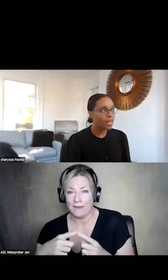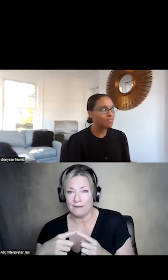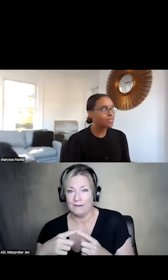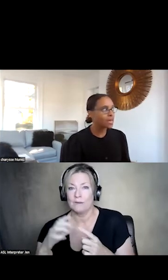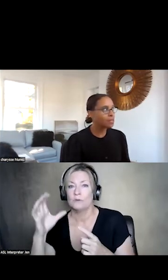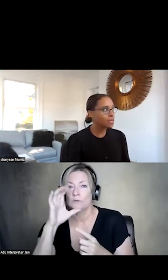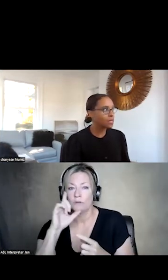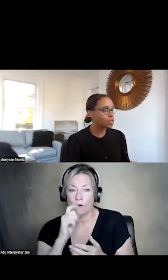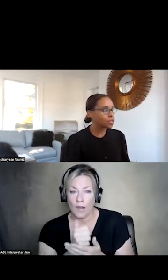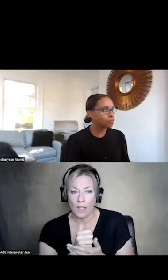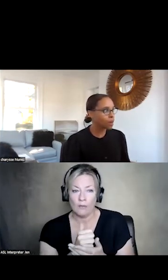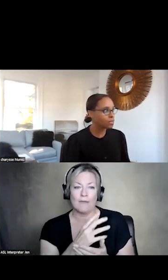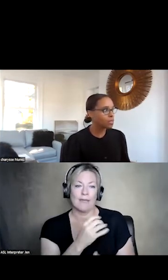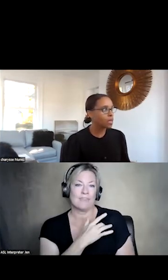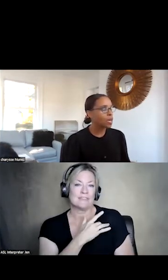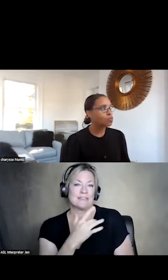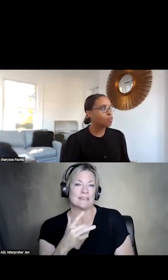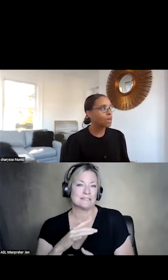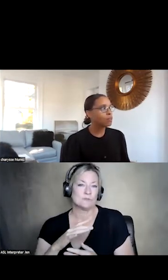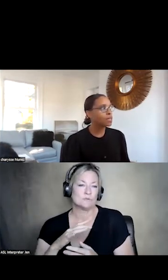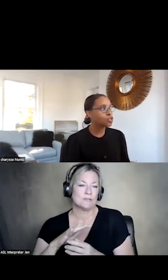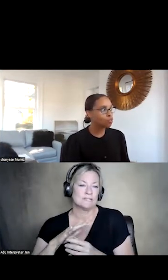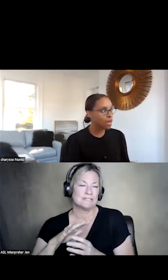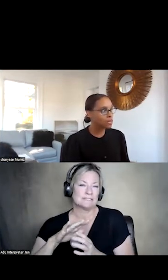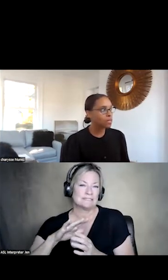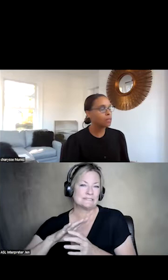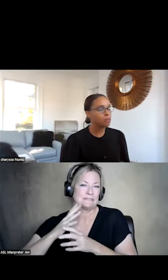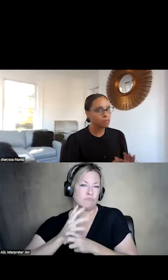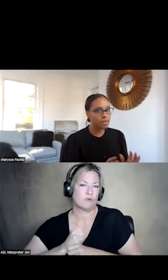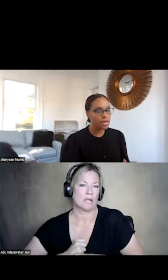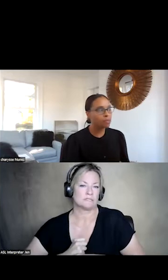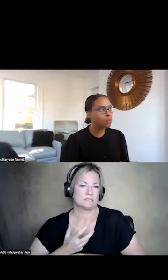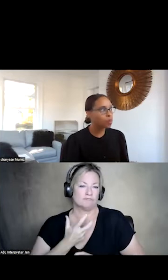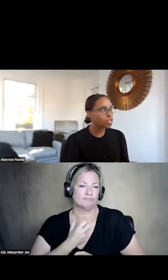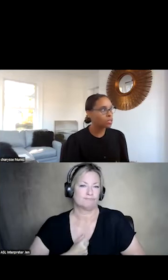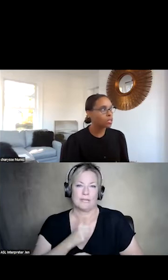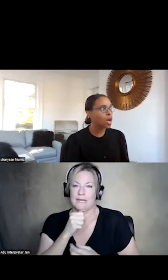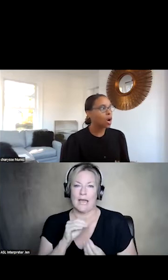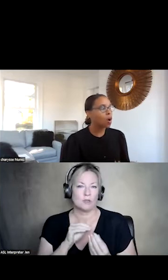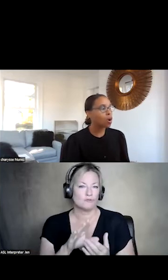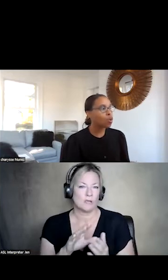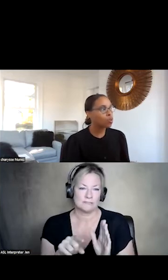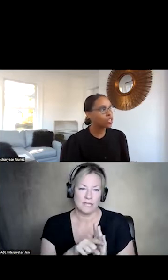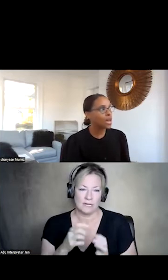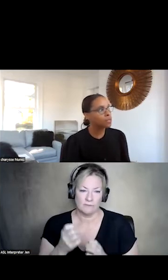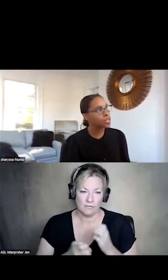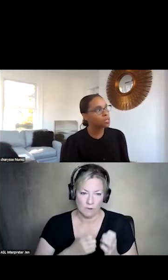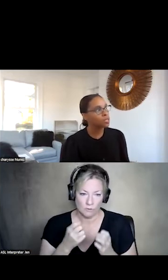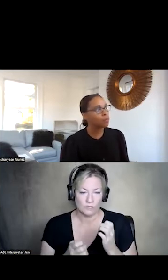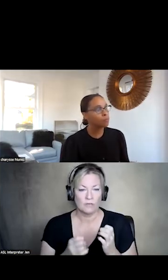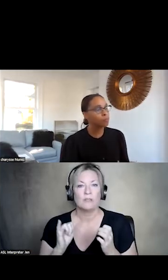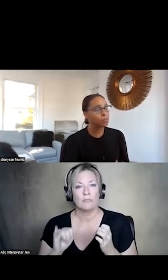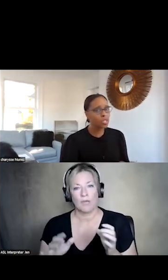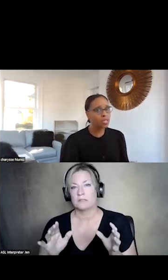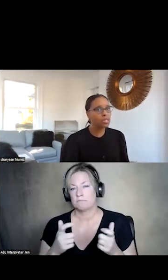help, and the tendency to suppress rather than address negative emotions are core